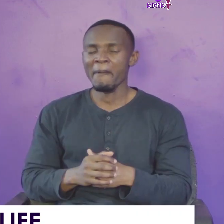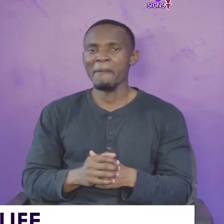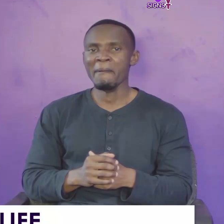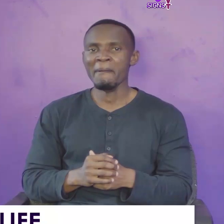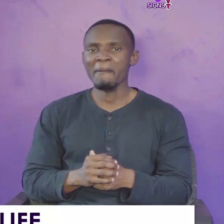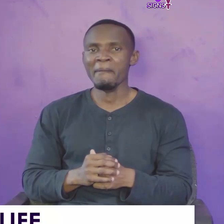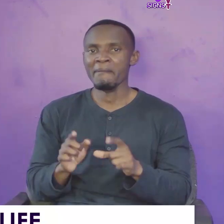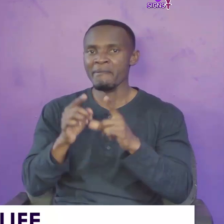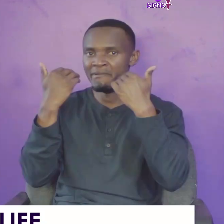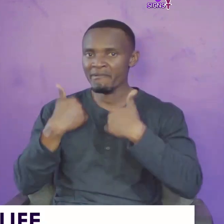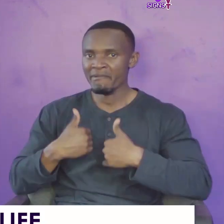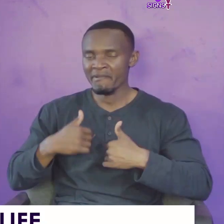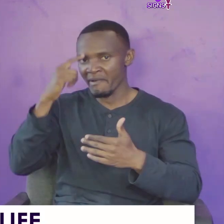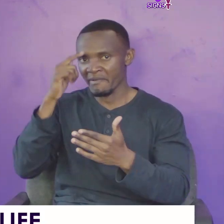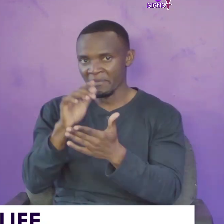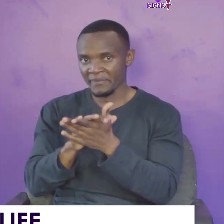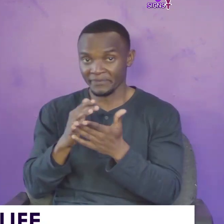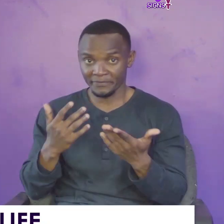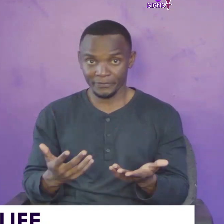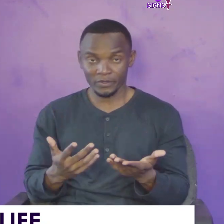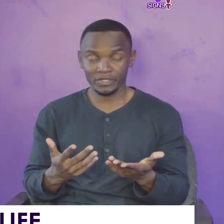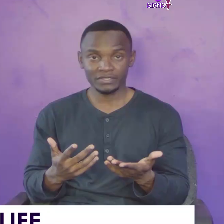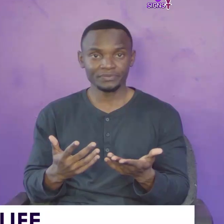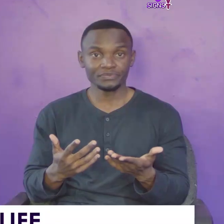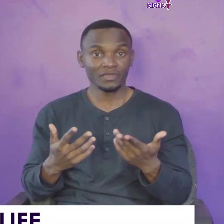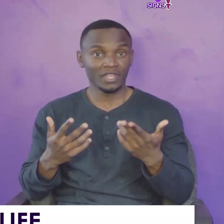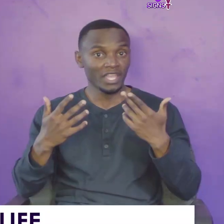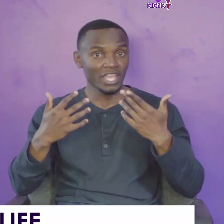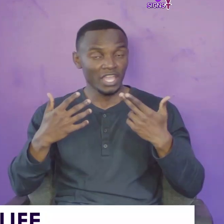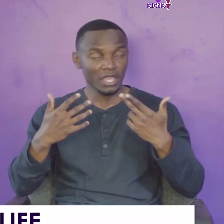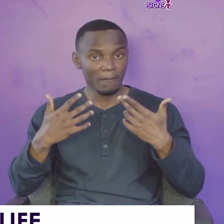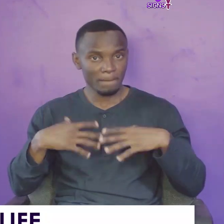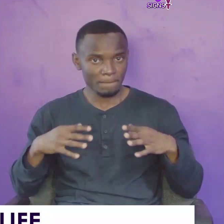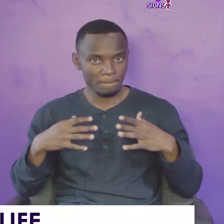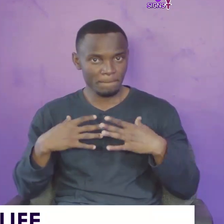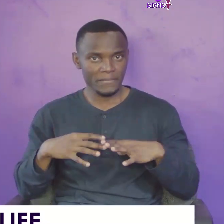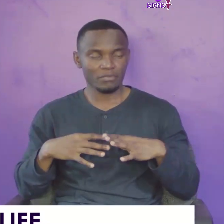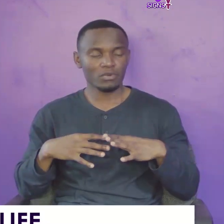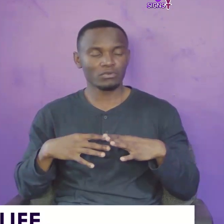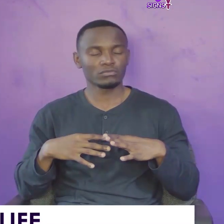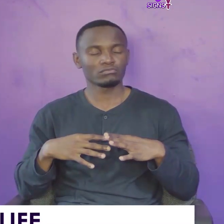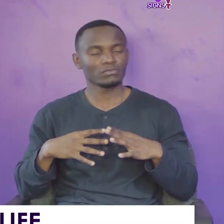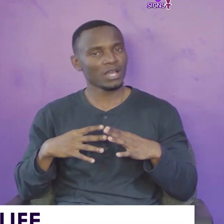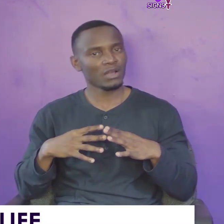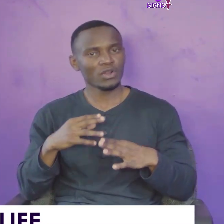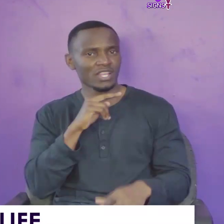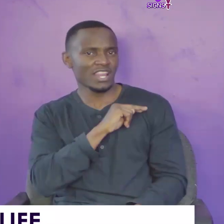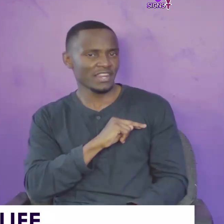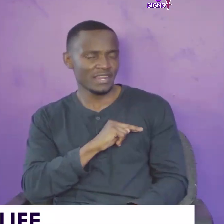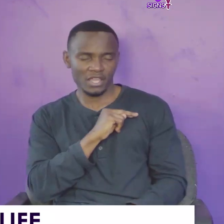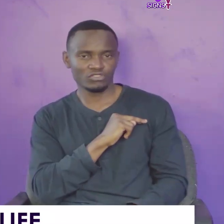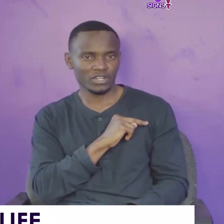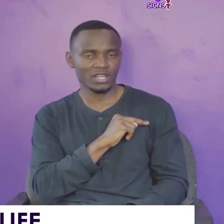am one person who believes man or the human beings to be Yes. intrinsically good, originally